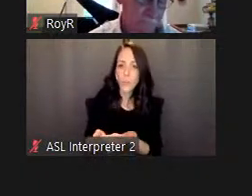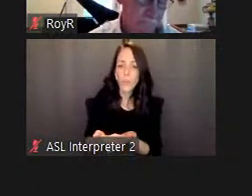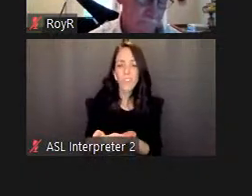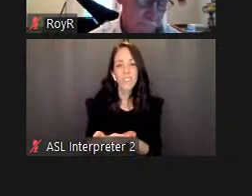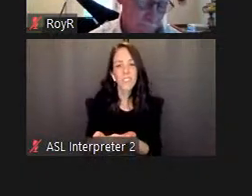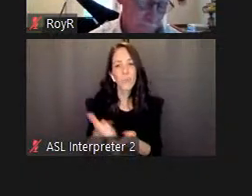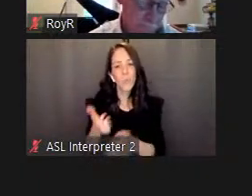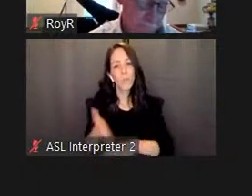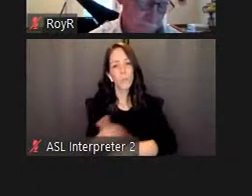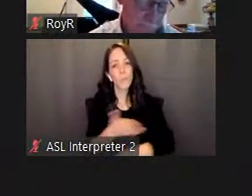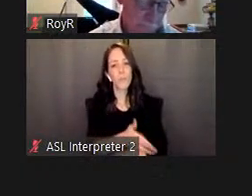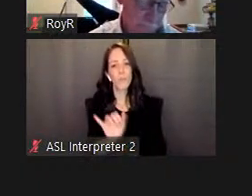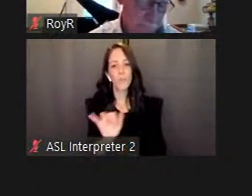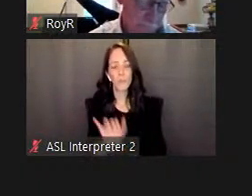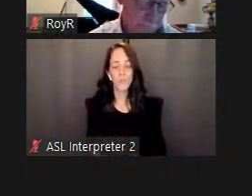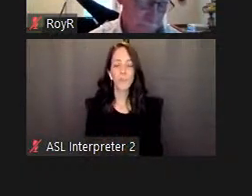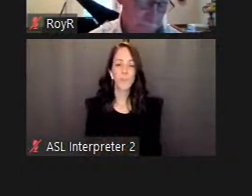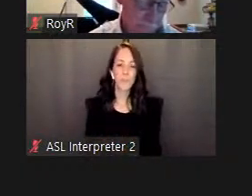please.